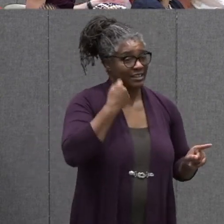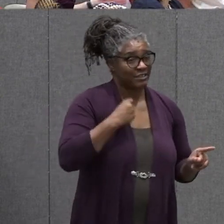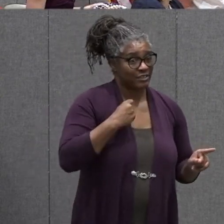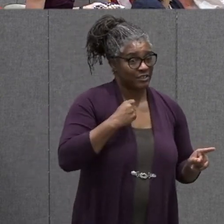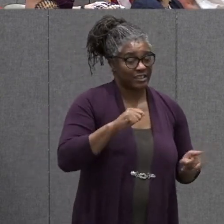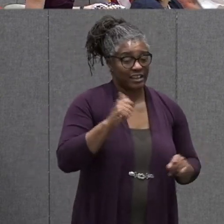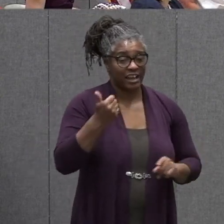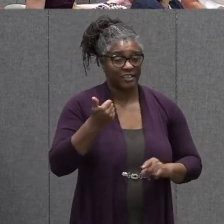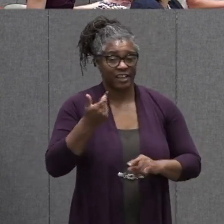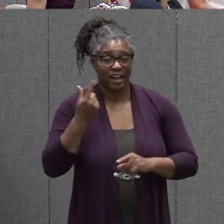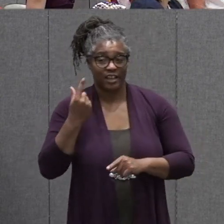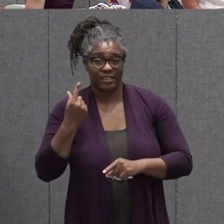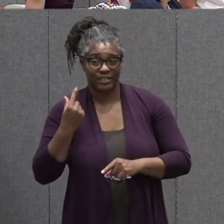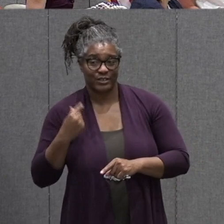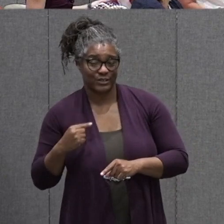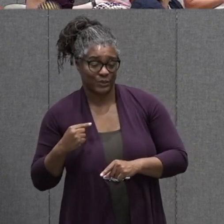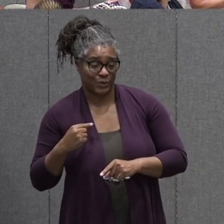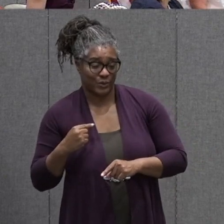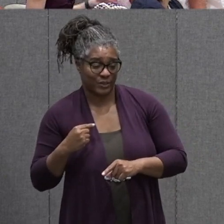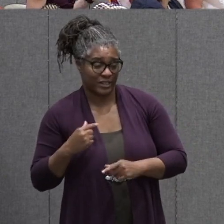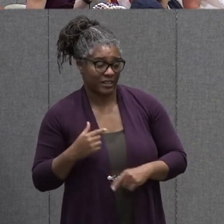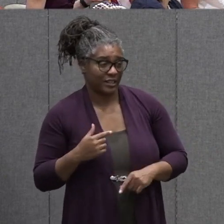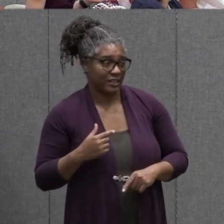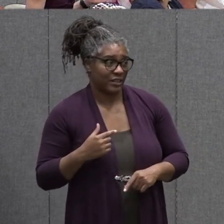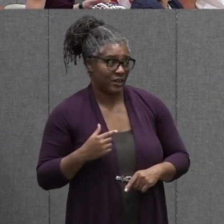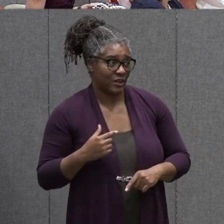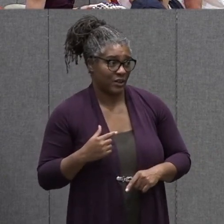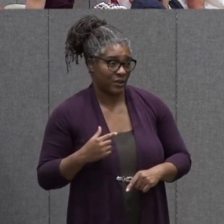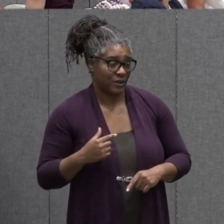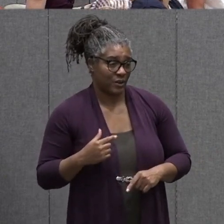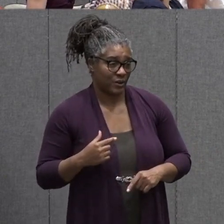One is silver and the other